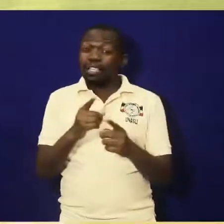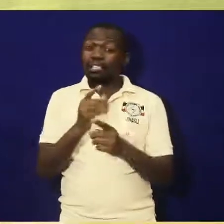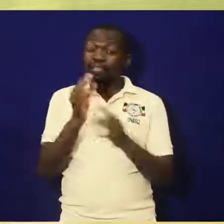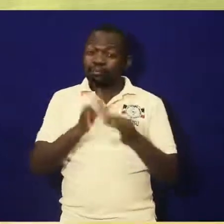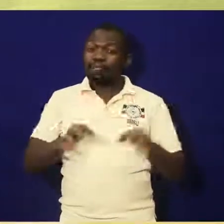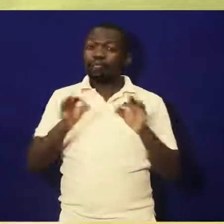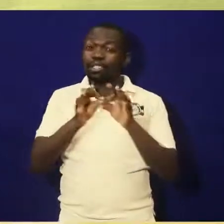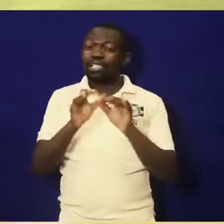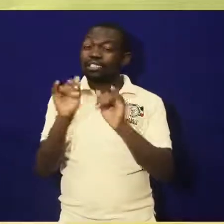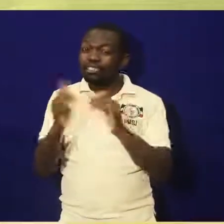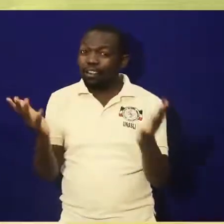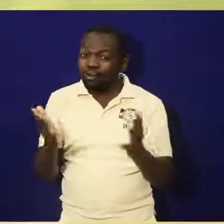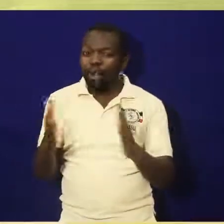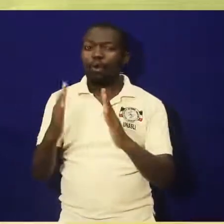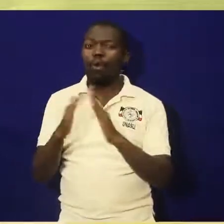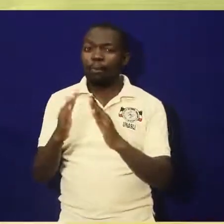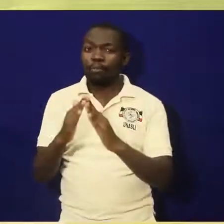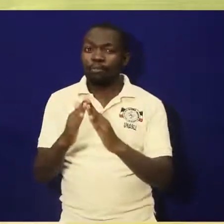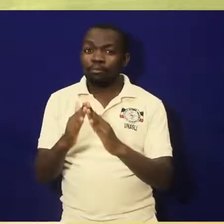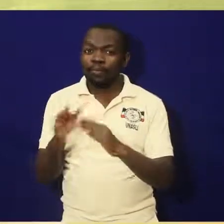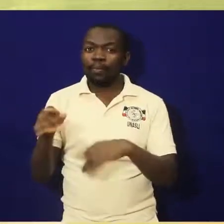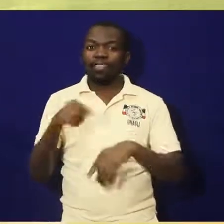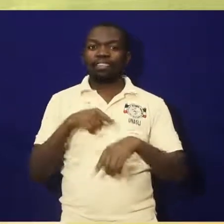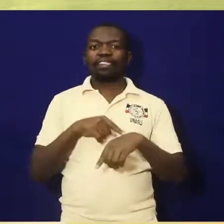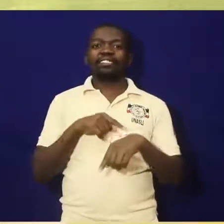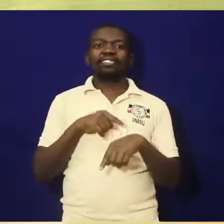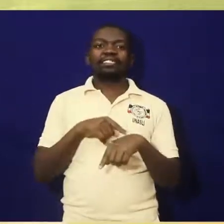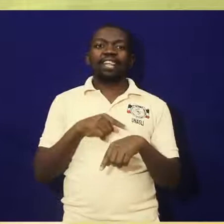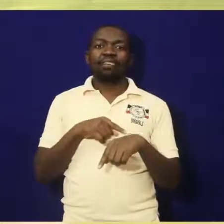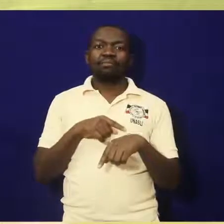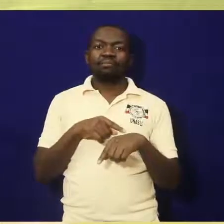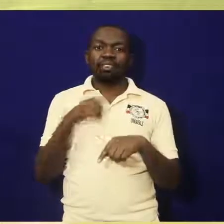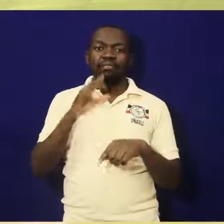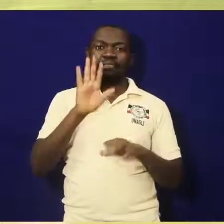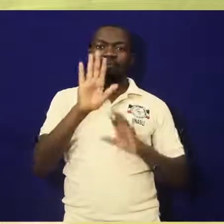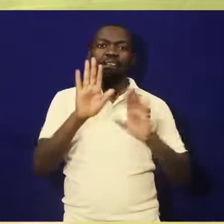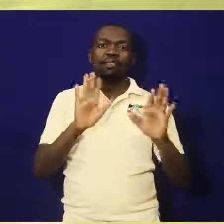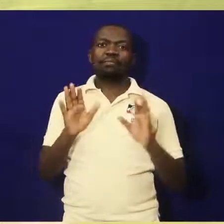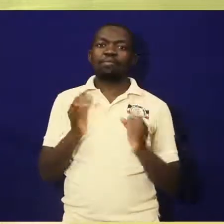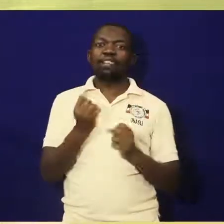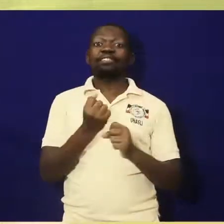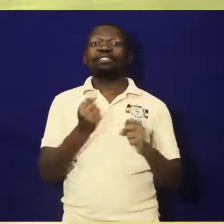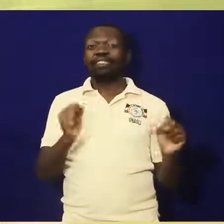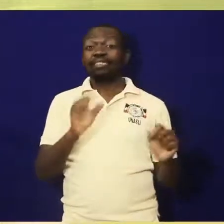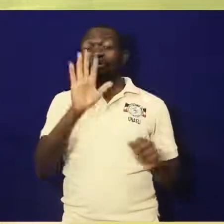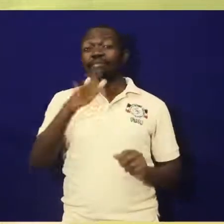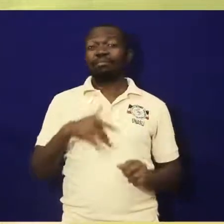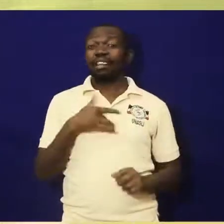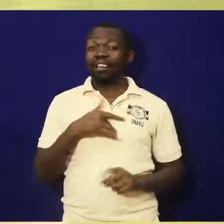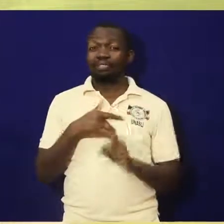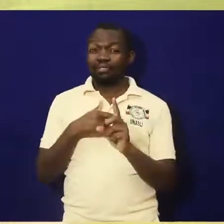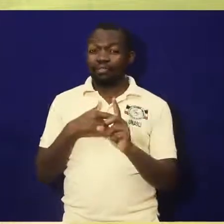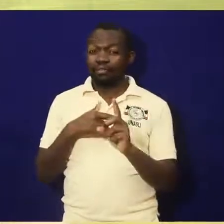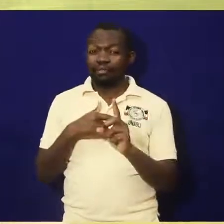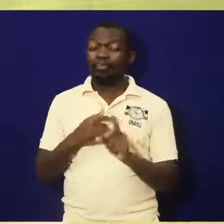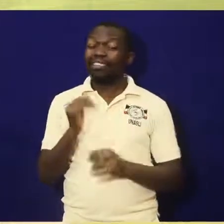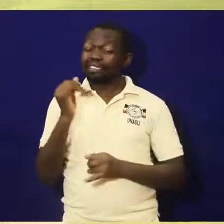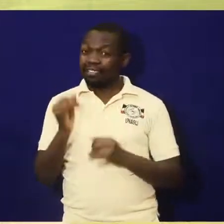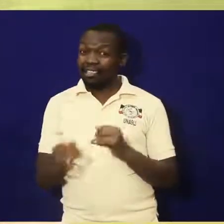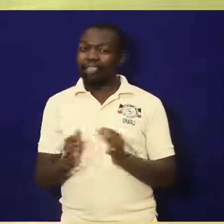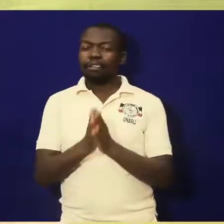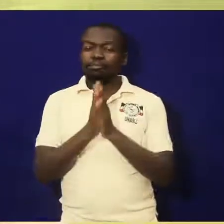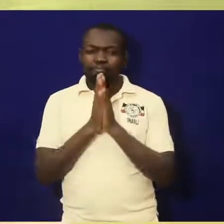home. Stay home this time for your survival, for your life. Lastly,